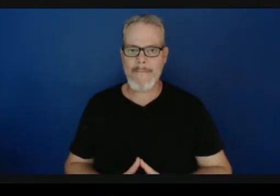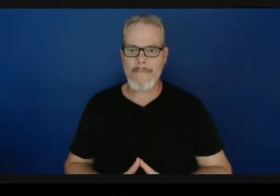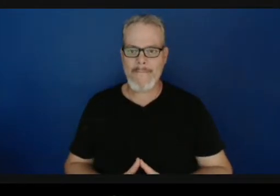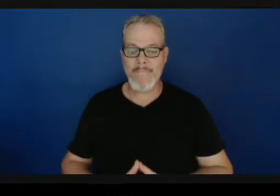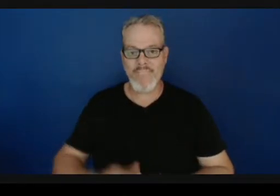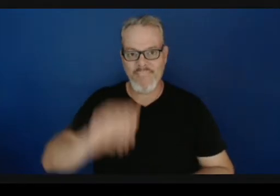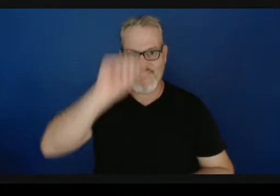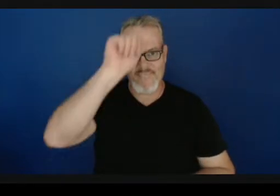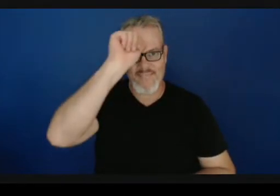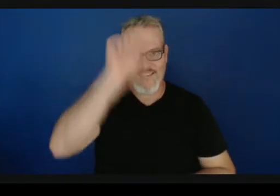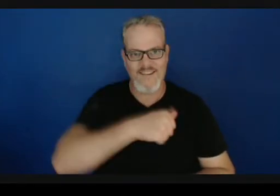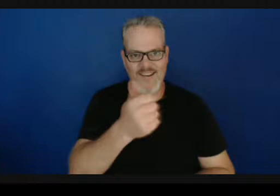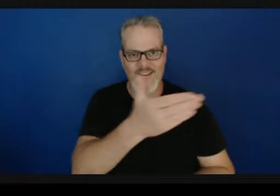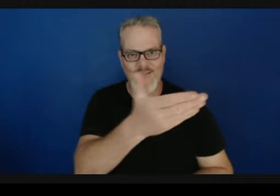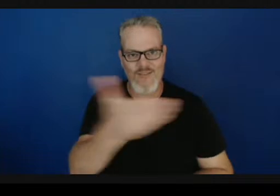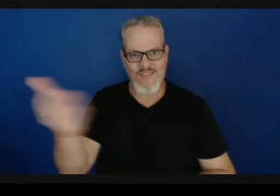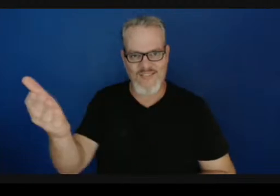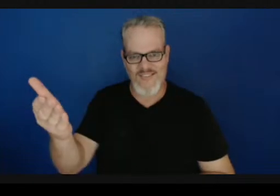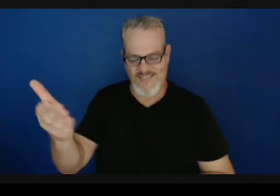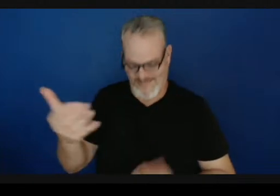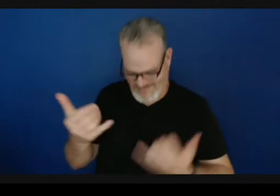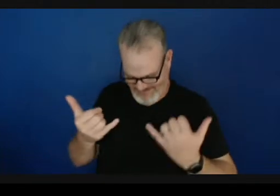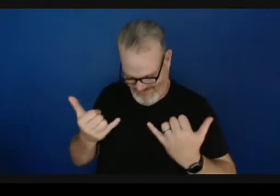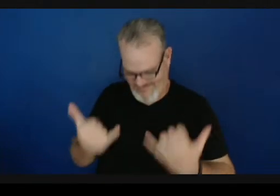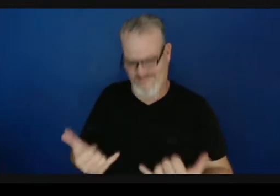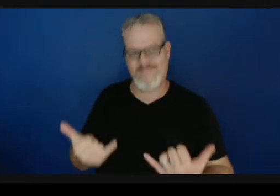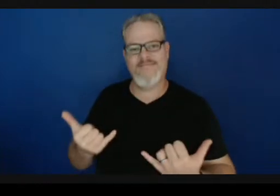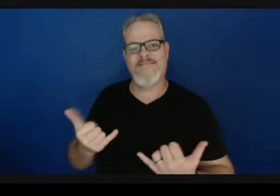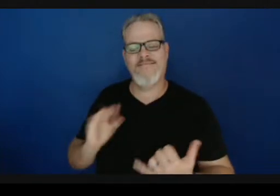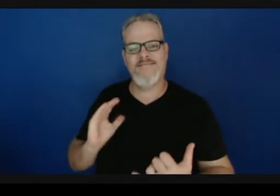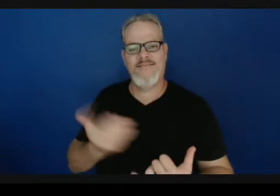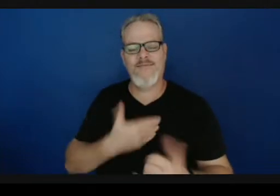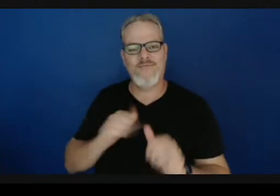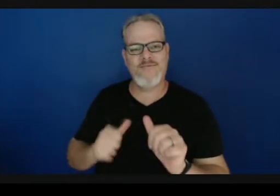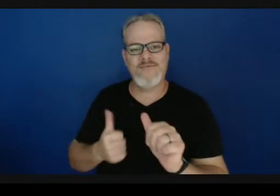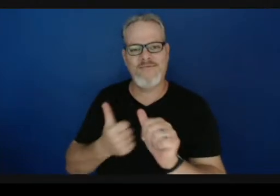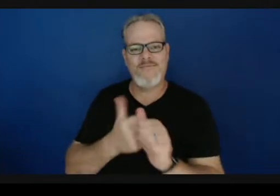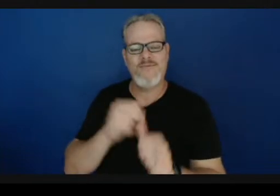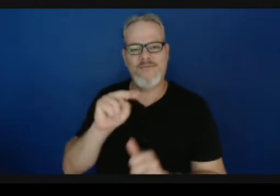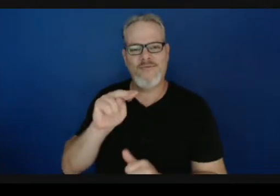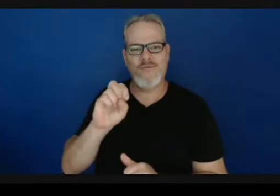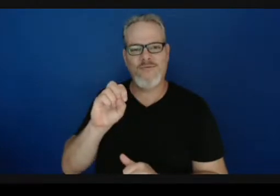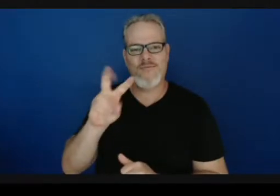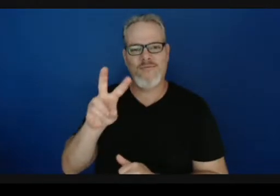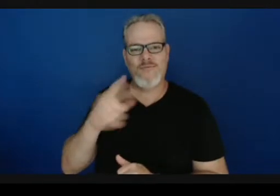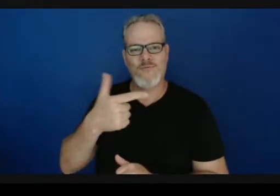Hello, everyone. This is our Hawaiian Volcano summary for November 21st, 2024.